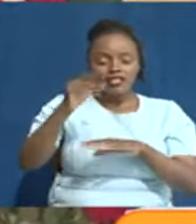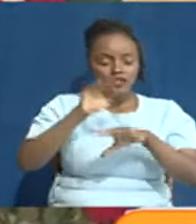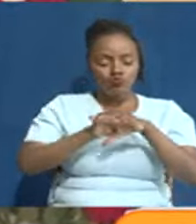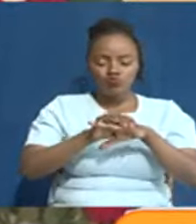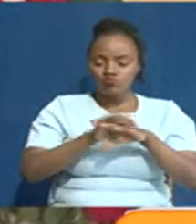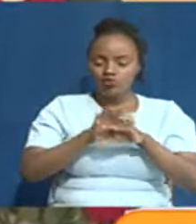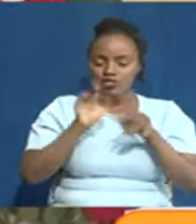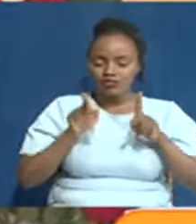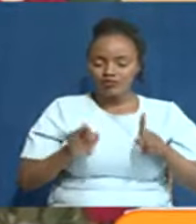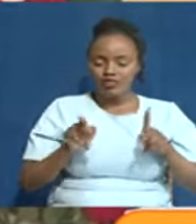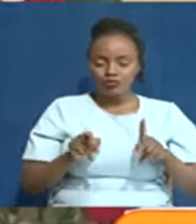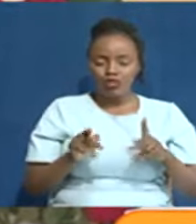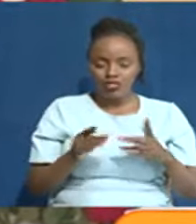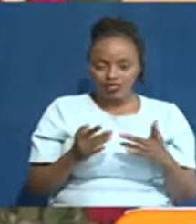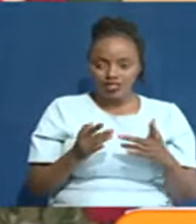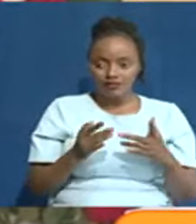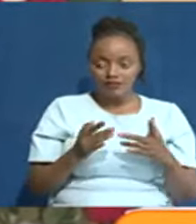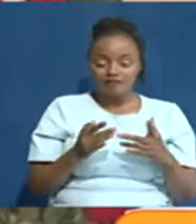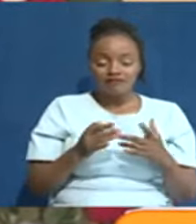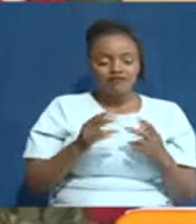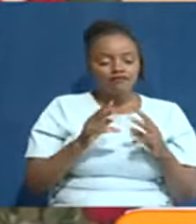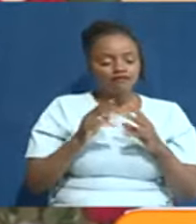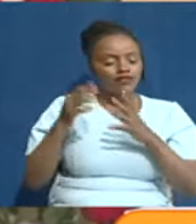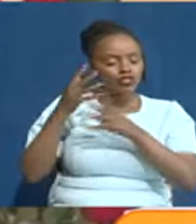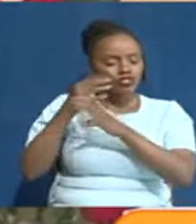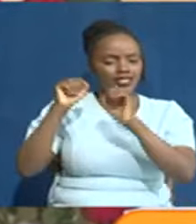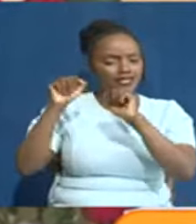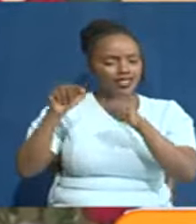people. They are very trusting.